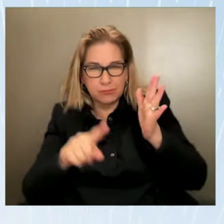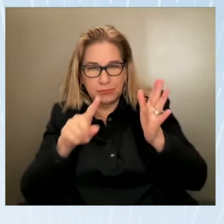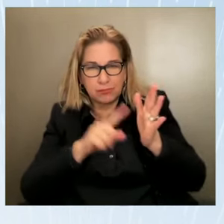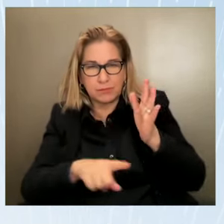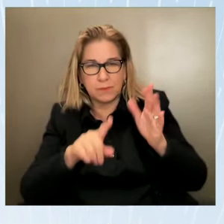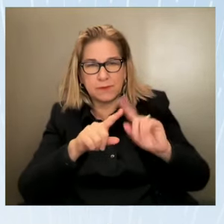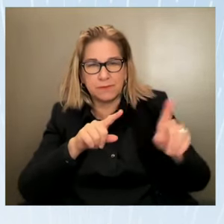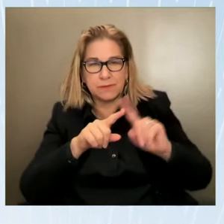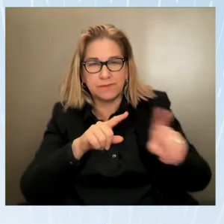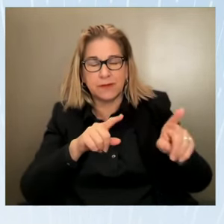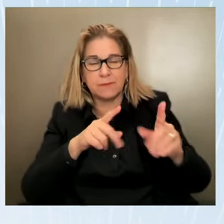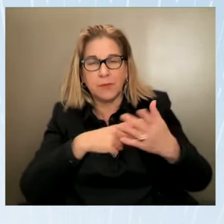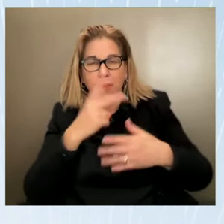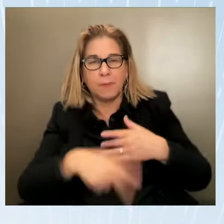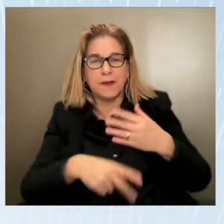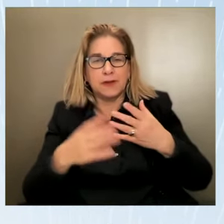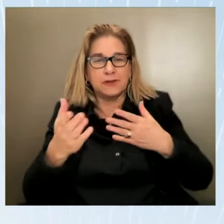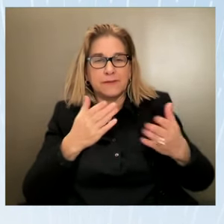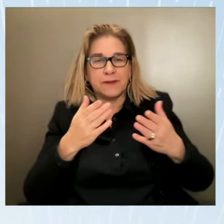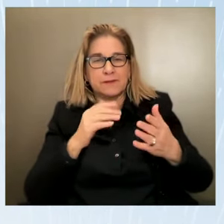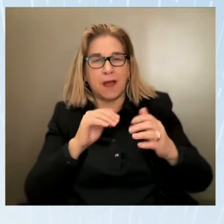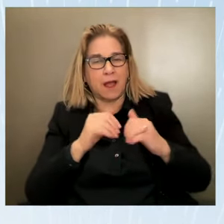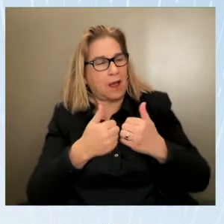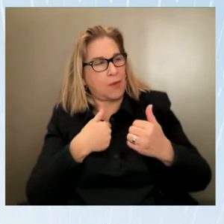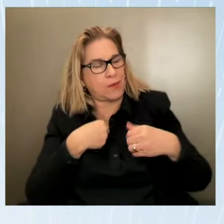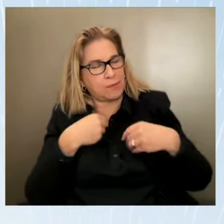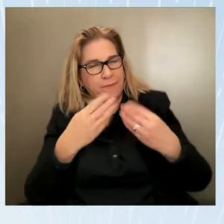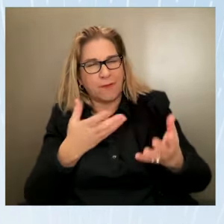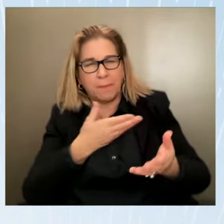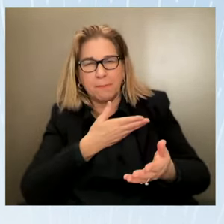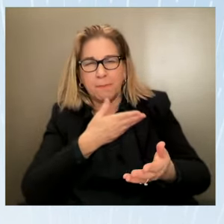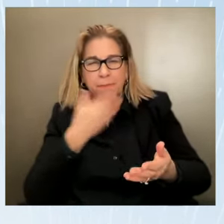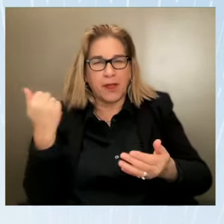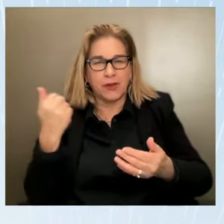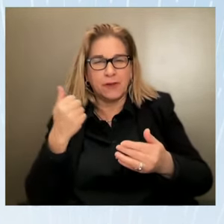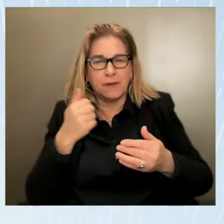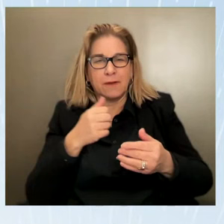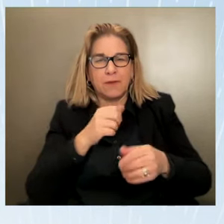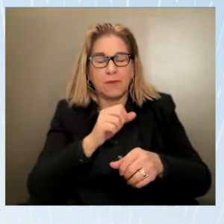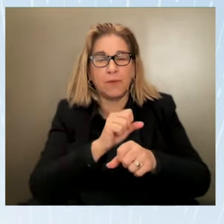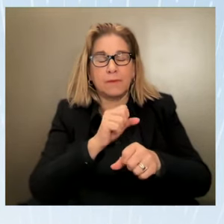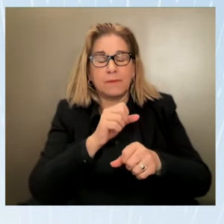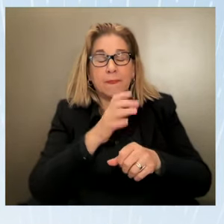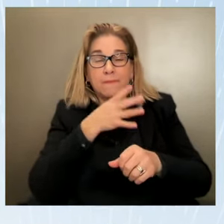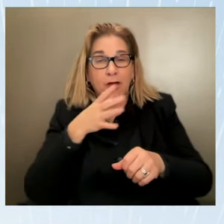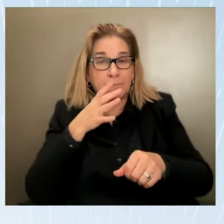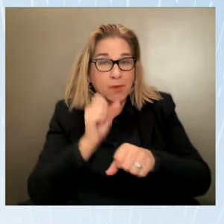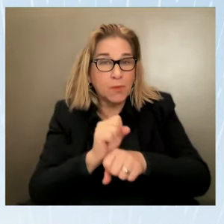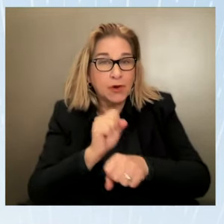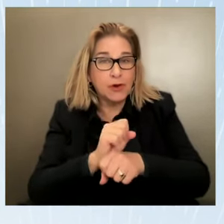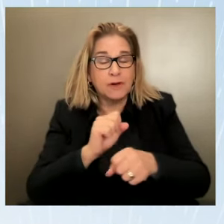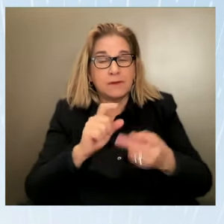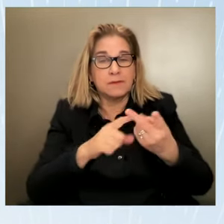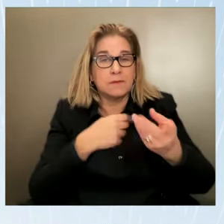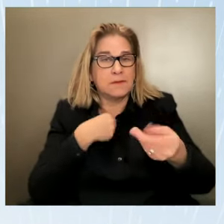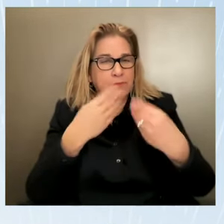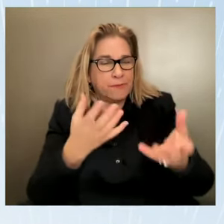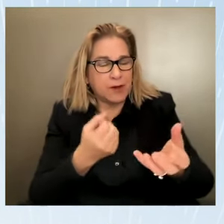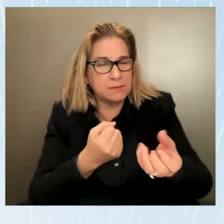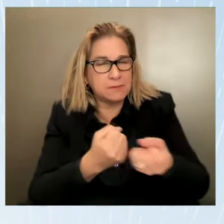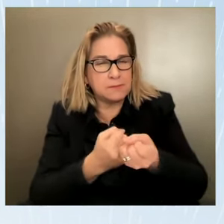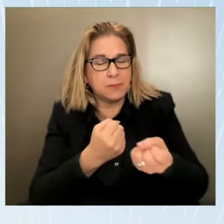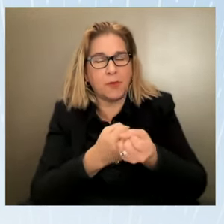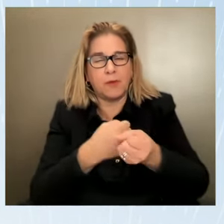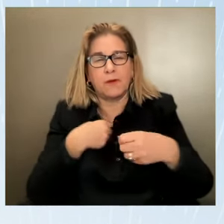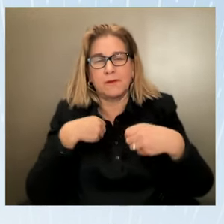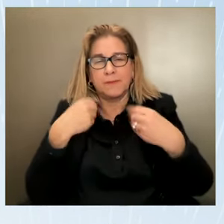support and create safe and healthy working environments. I am privileged to be the co-chair of the Equity Commission,